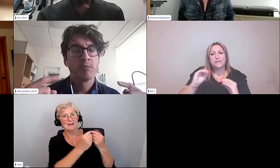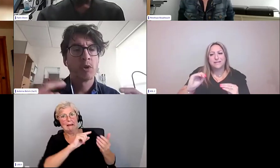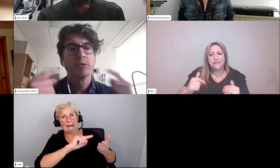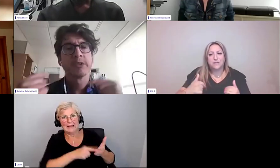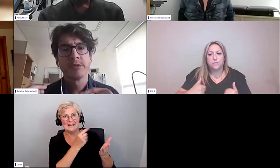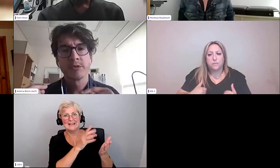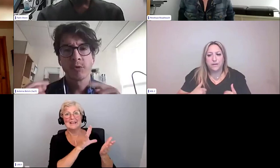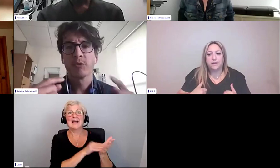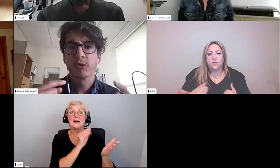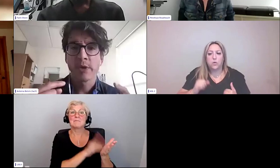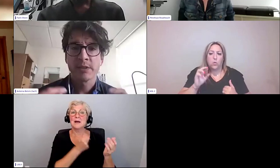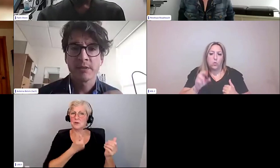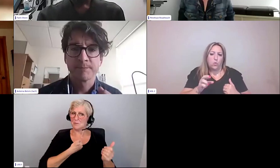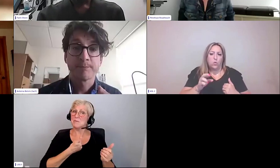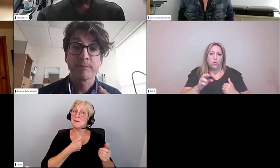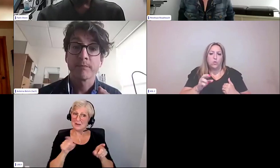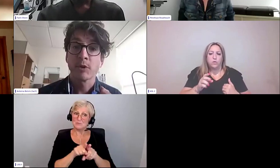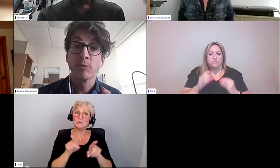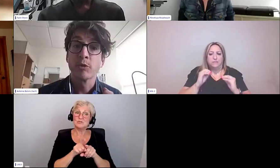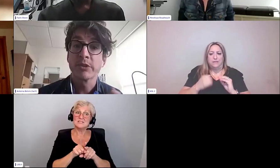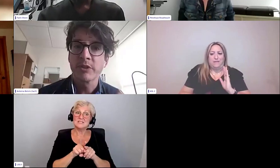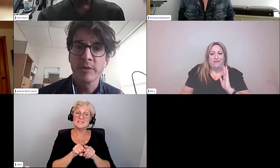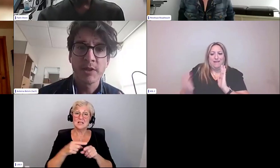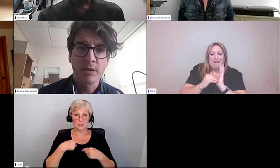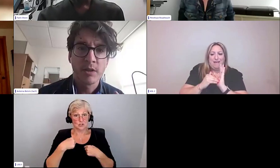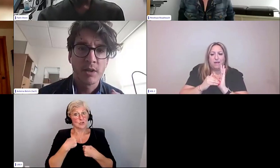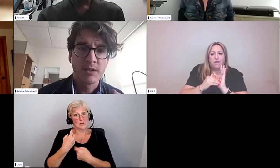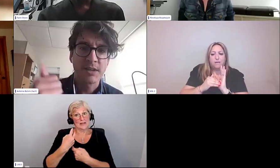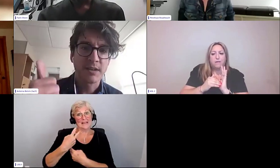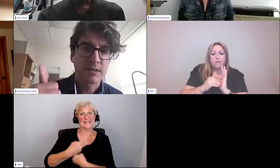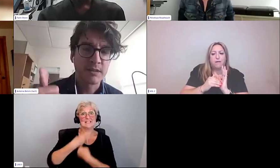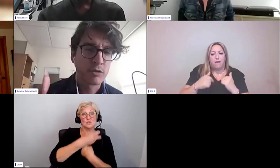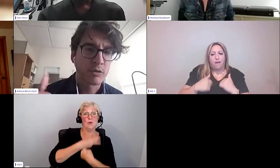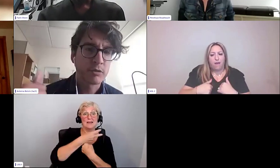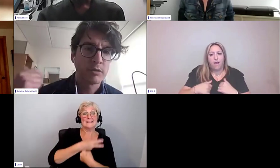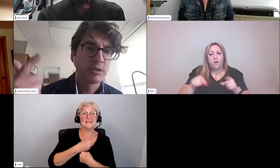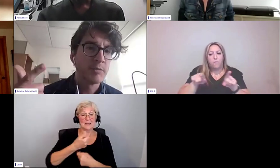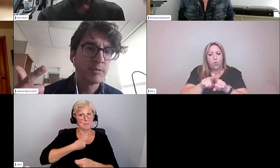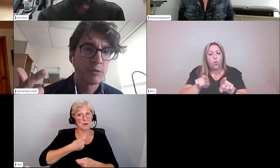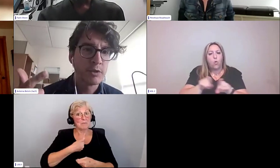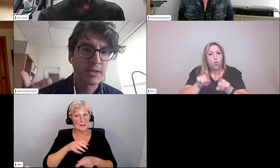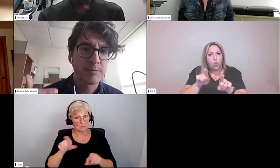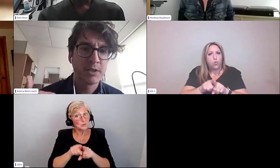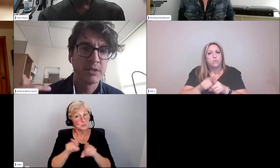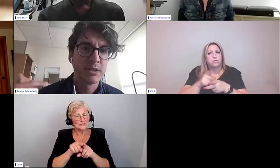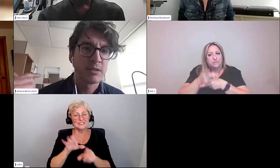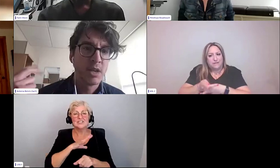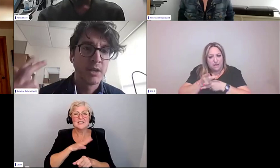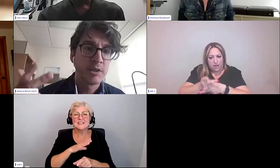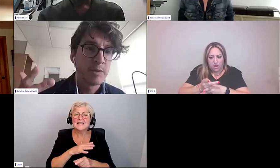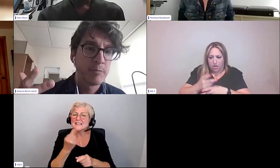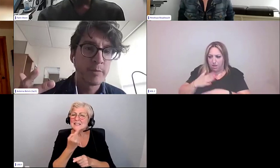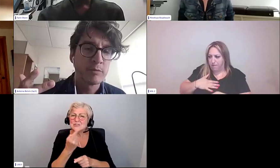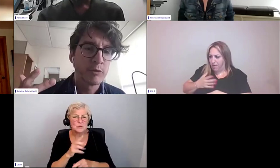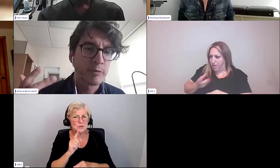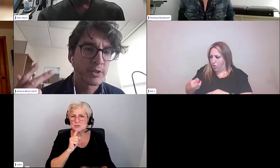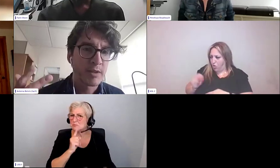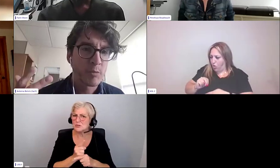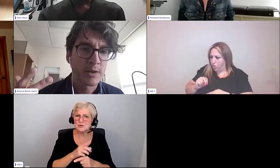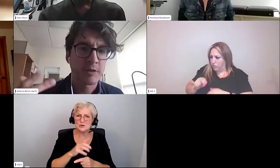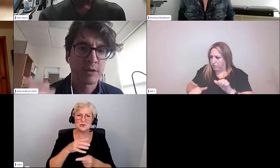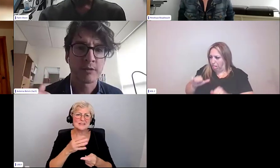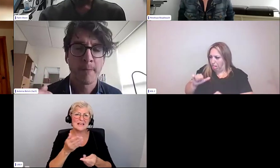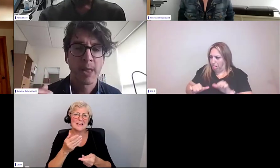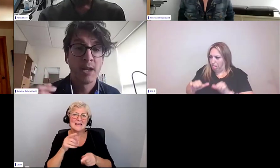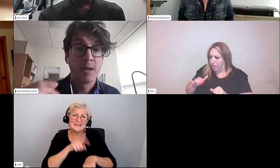me or reteaches me that I am also being taken care of. I also have my